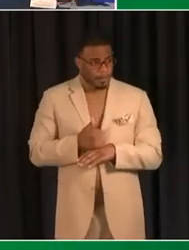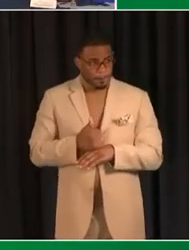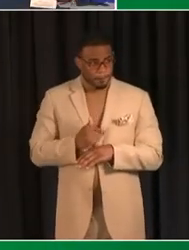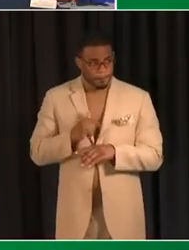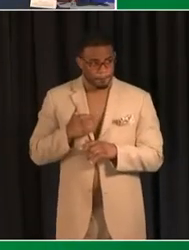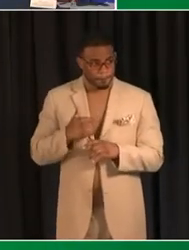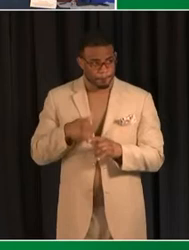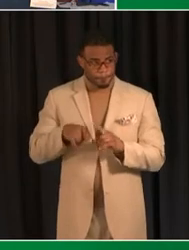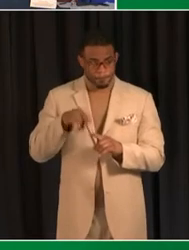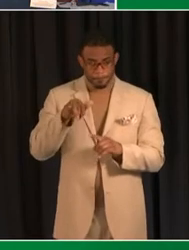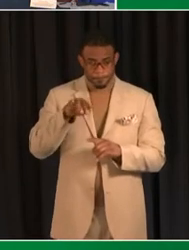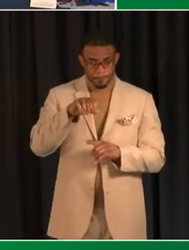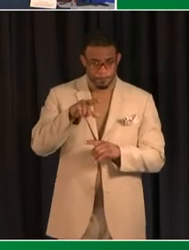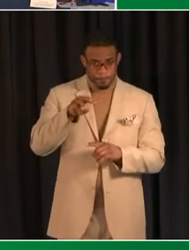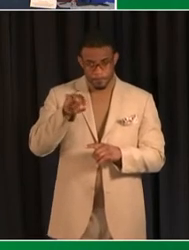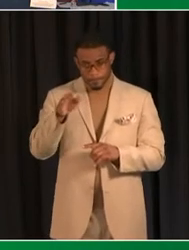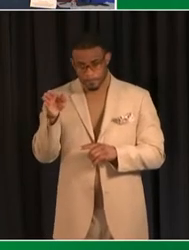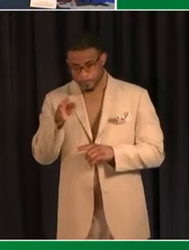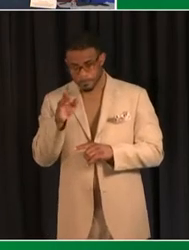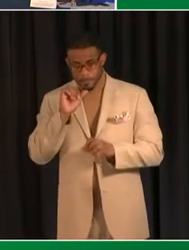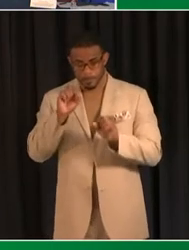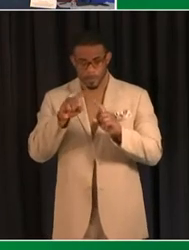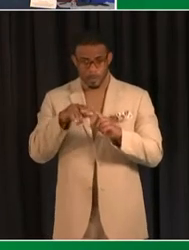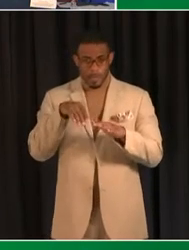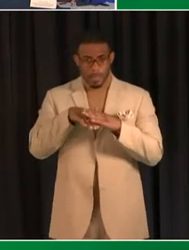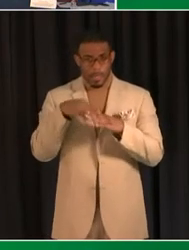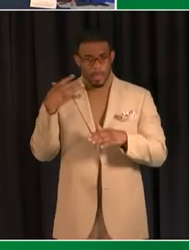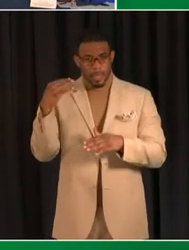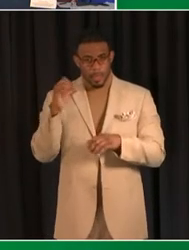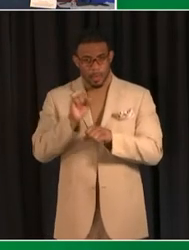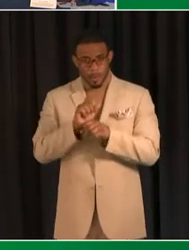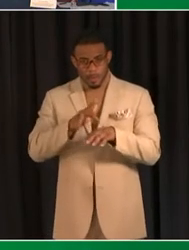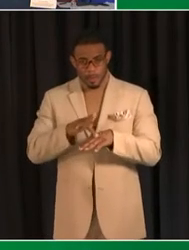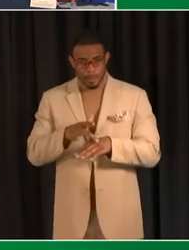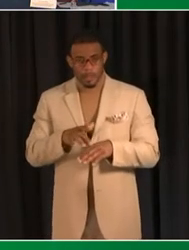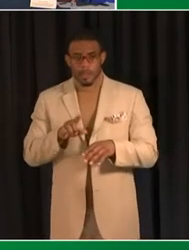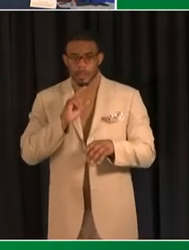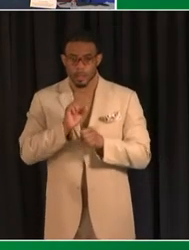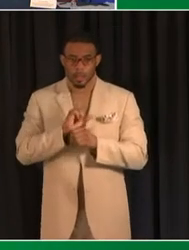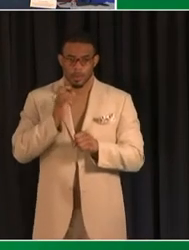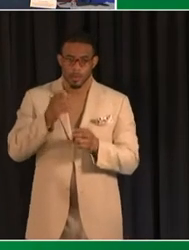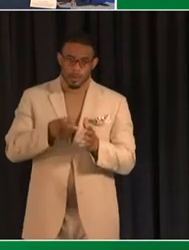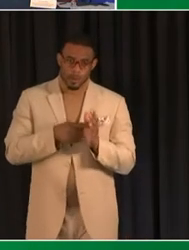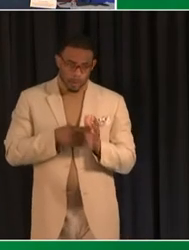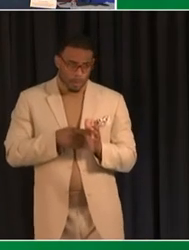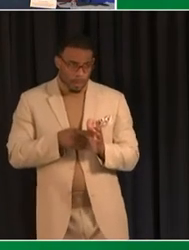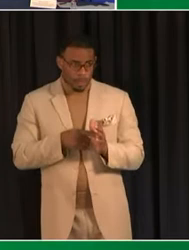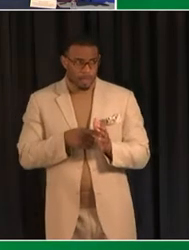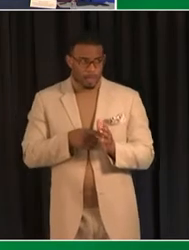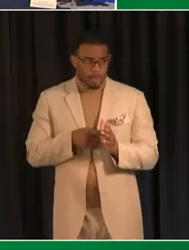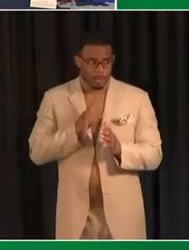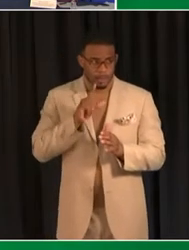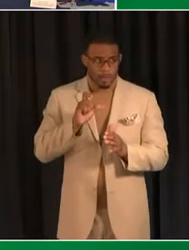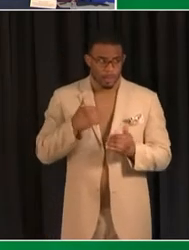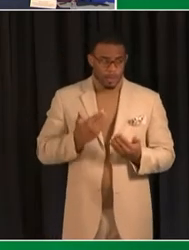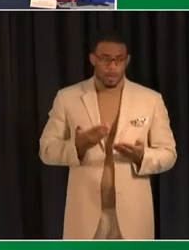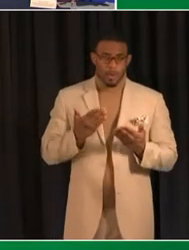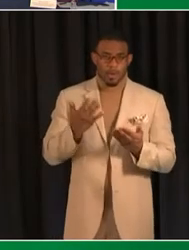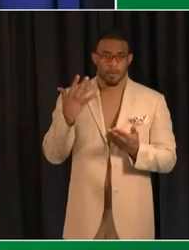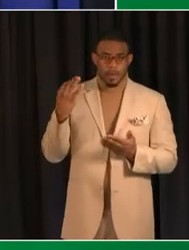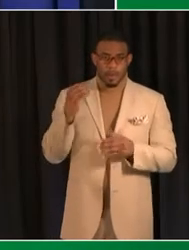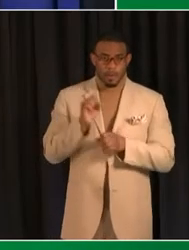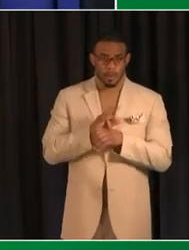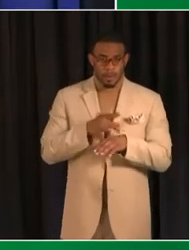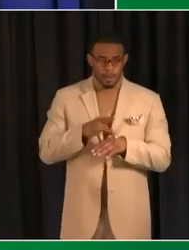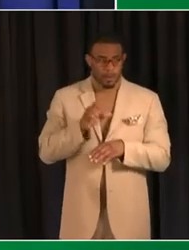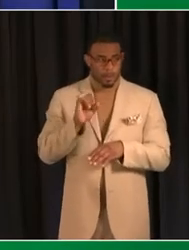base once around that April-May timeframe was the ability to access outdoor workspace. So actually one of the requirements to be on our platform is that you have to